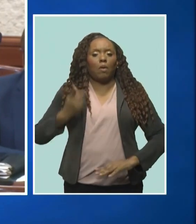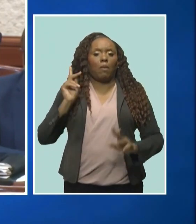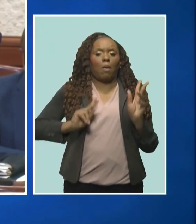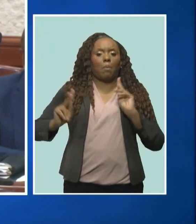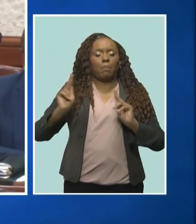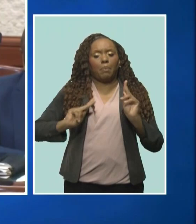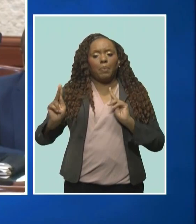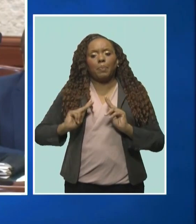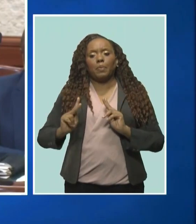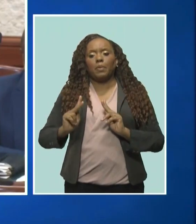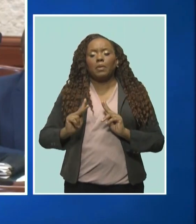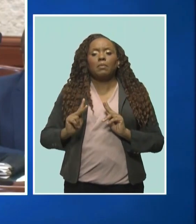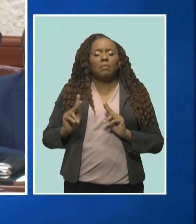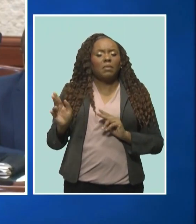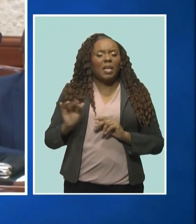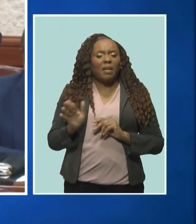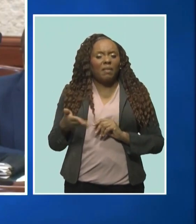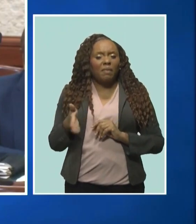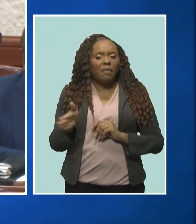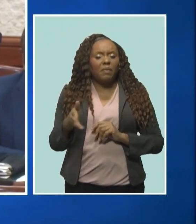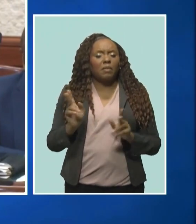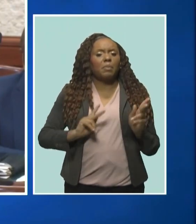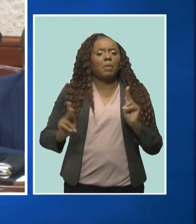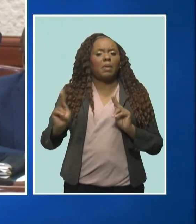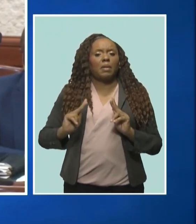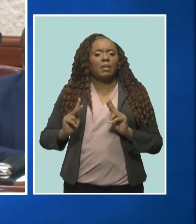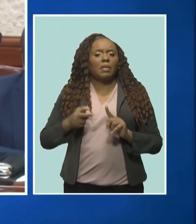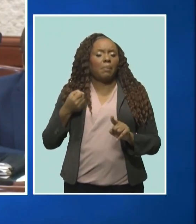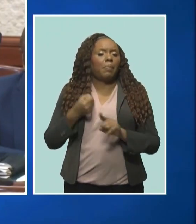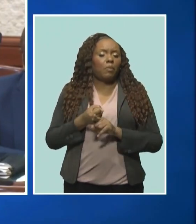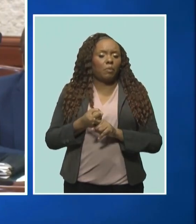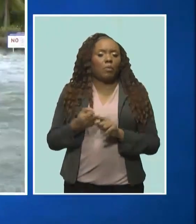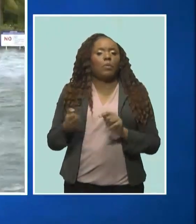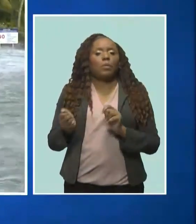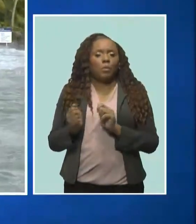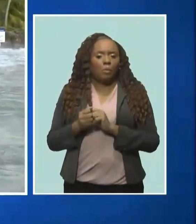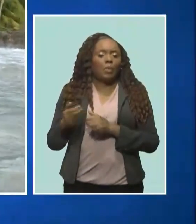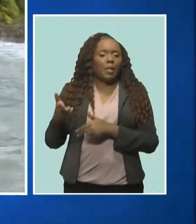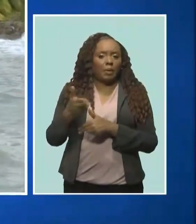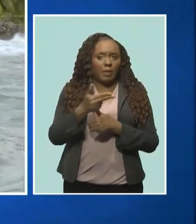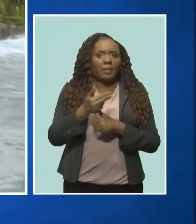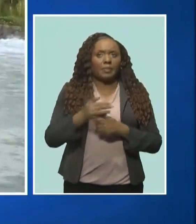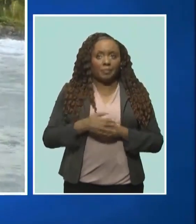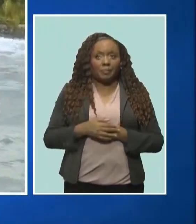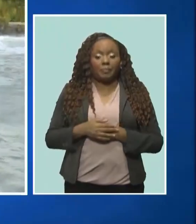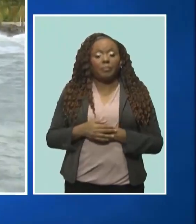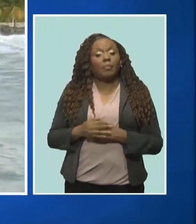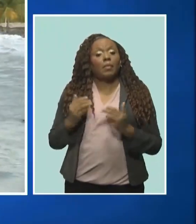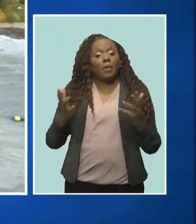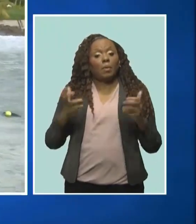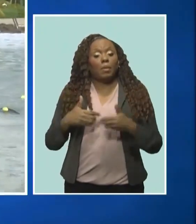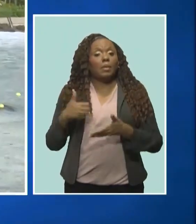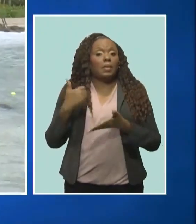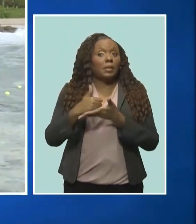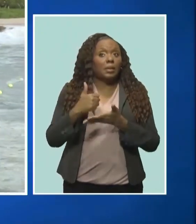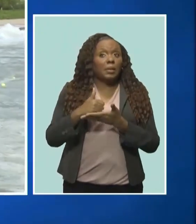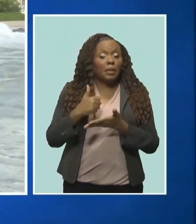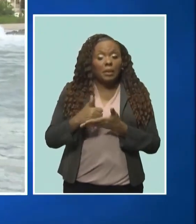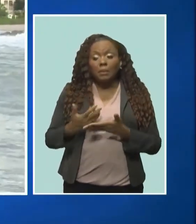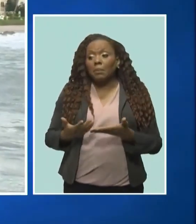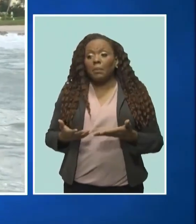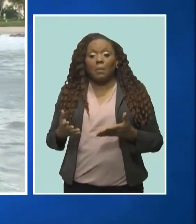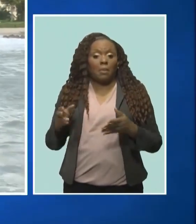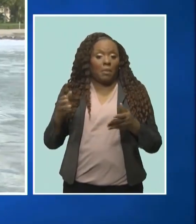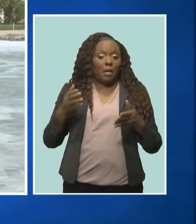by these events. The minister says the fish aggregator devices installed to help fishermen by attracting fish to